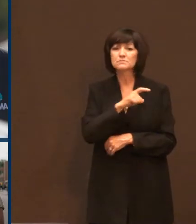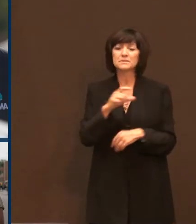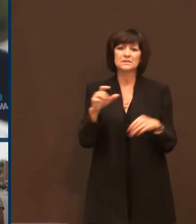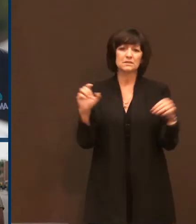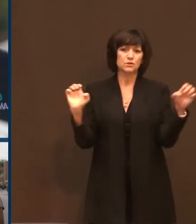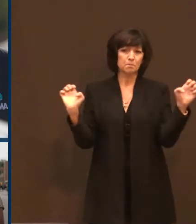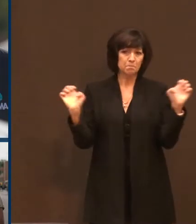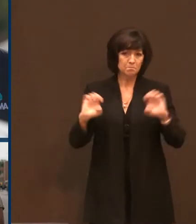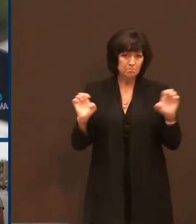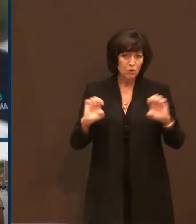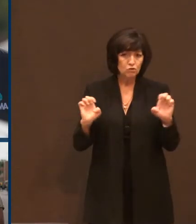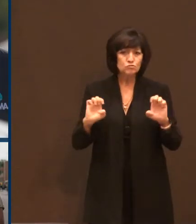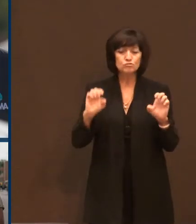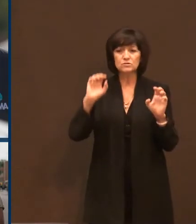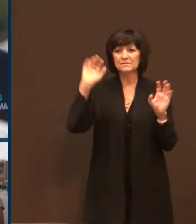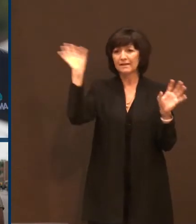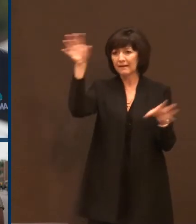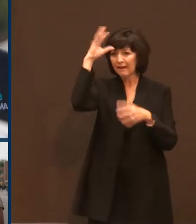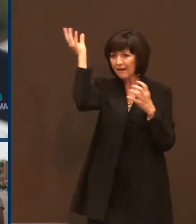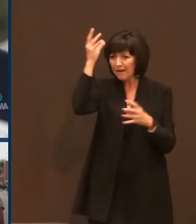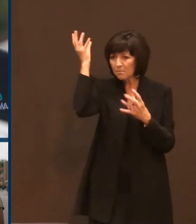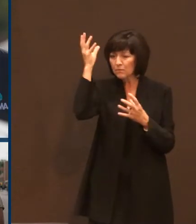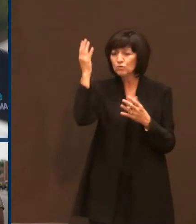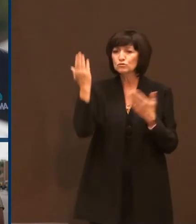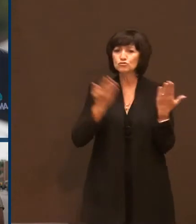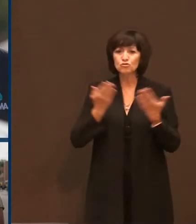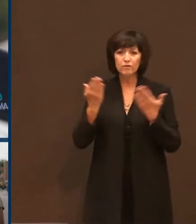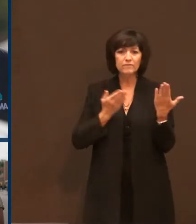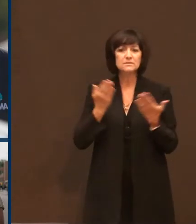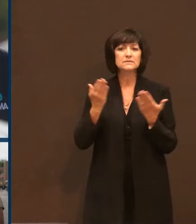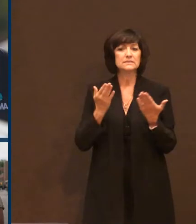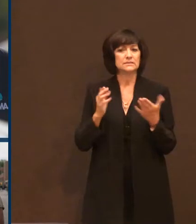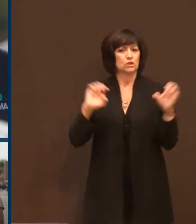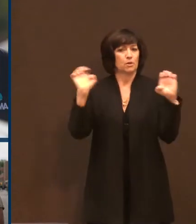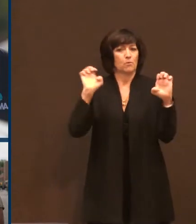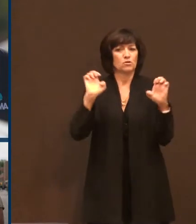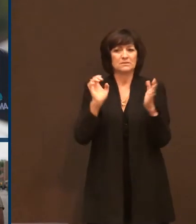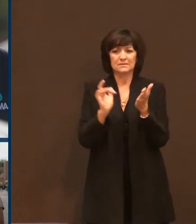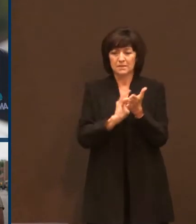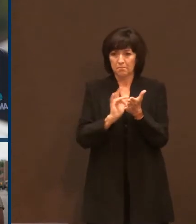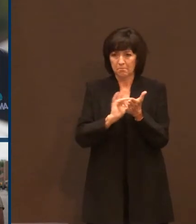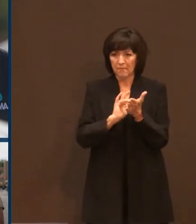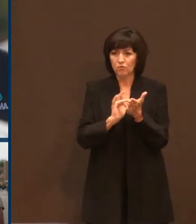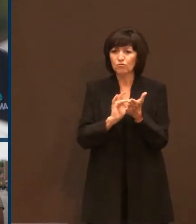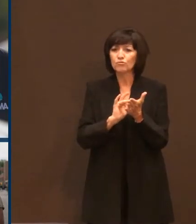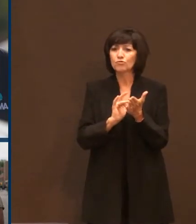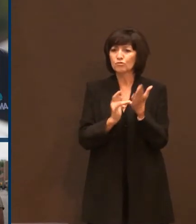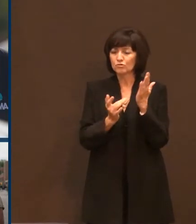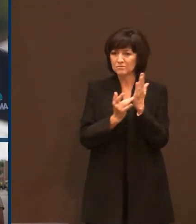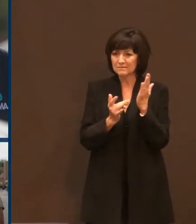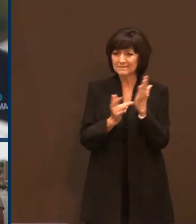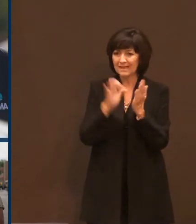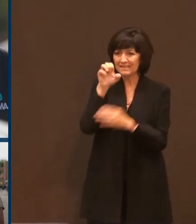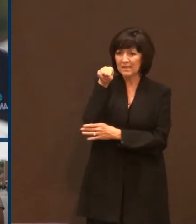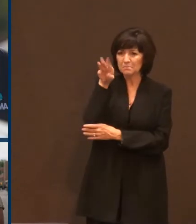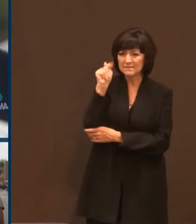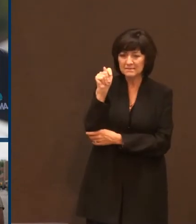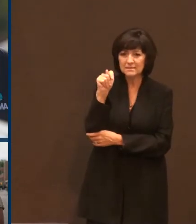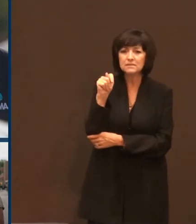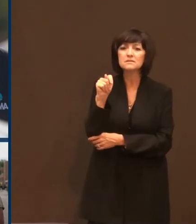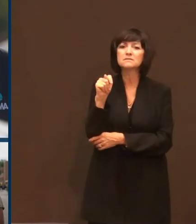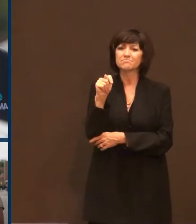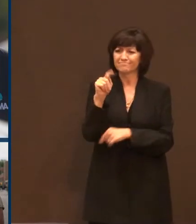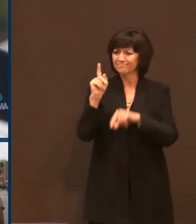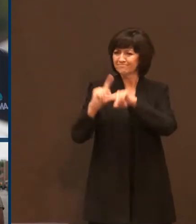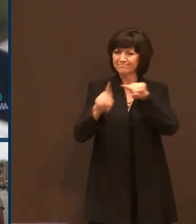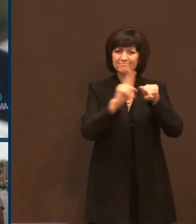emergency, ambulance, and emergency medical techs, our paramedics, frontline to healthcare workers,